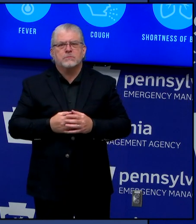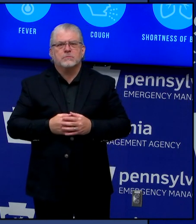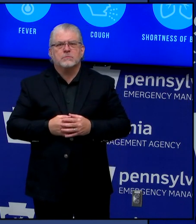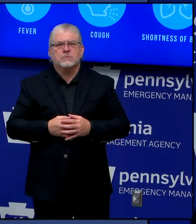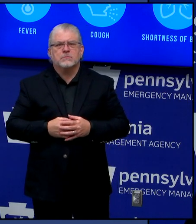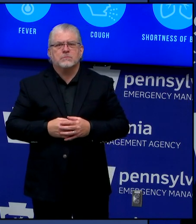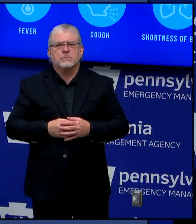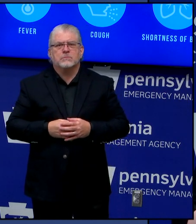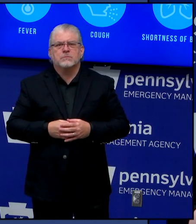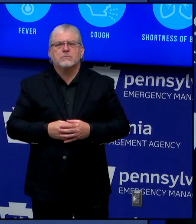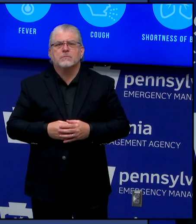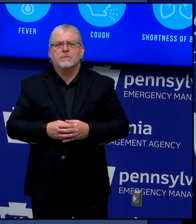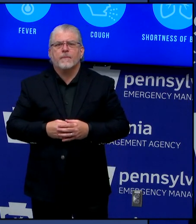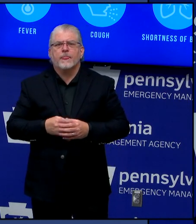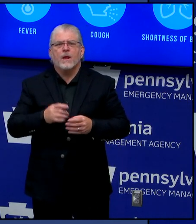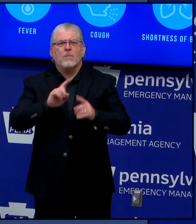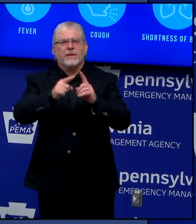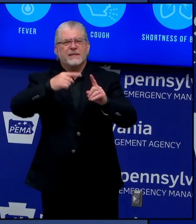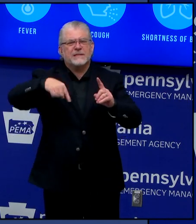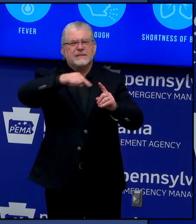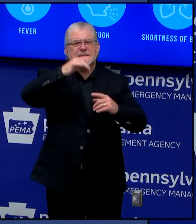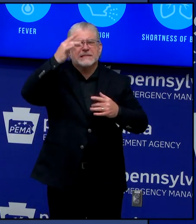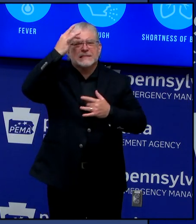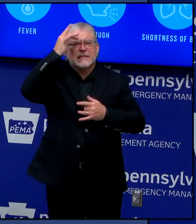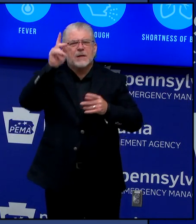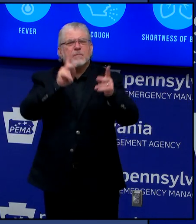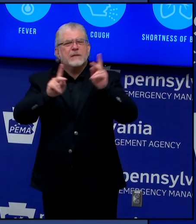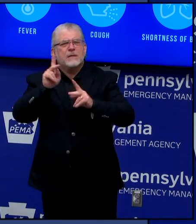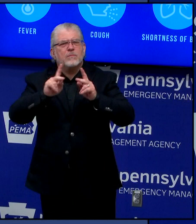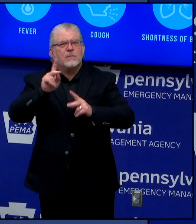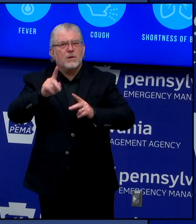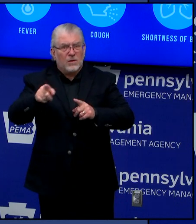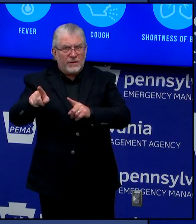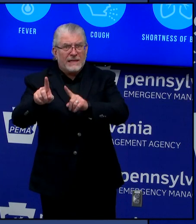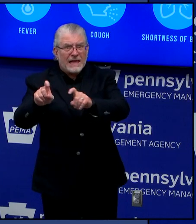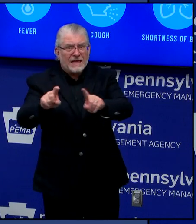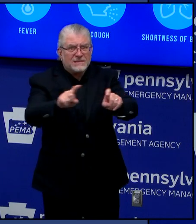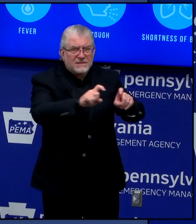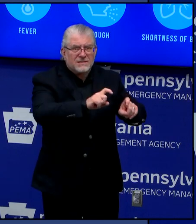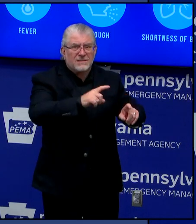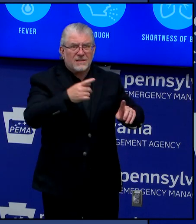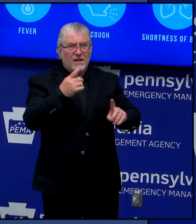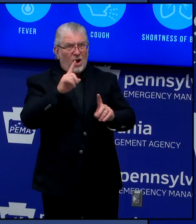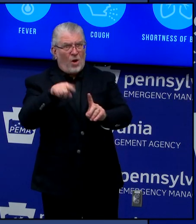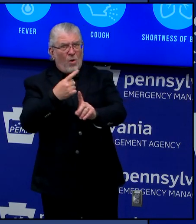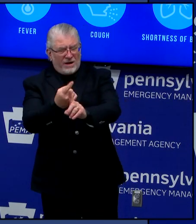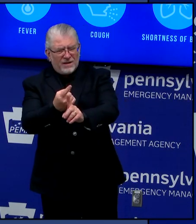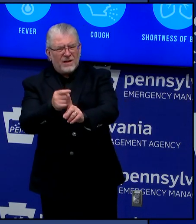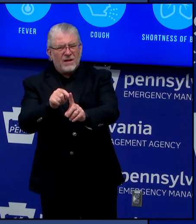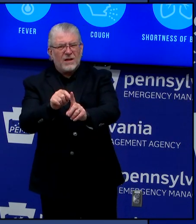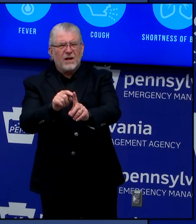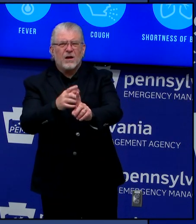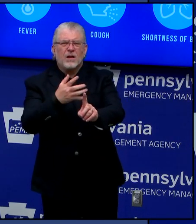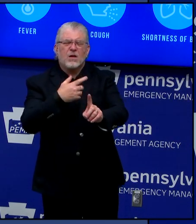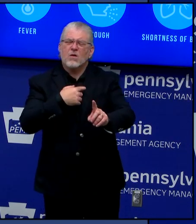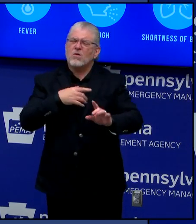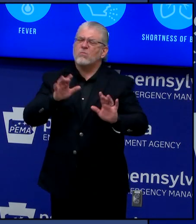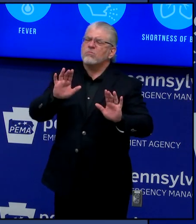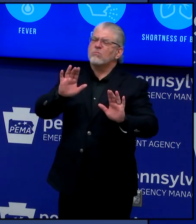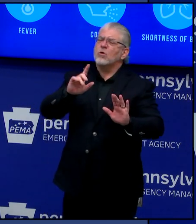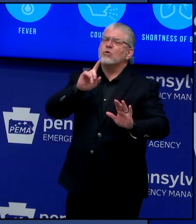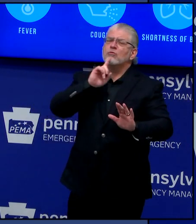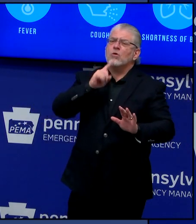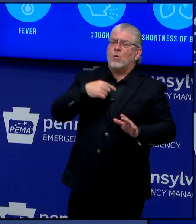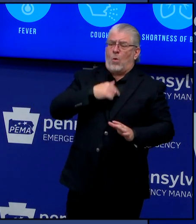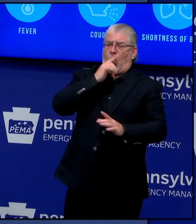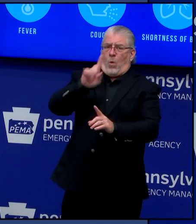we want more than just the sickest people to be tested. Previously, even a little more than 2 weeks ago, when laboratory